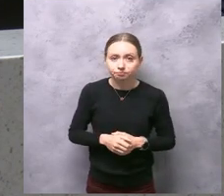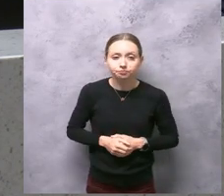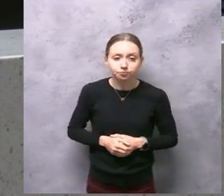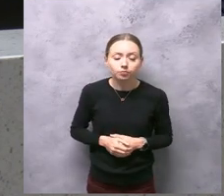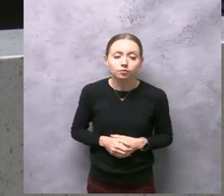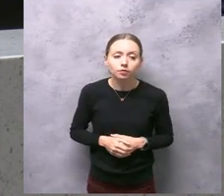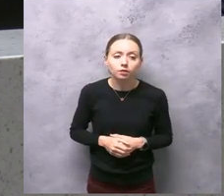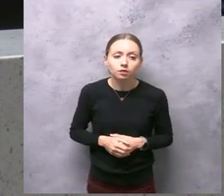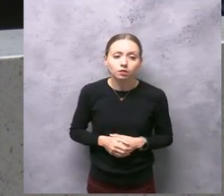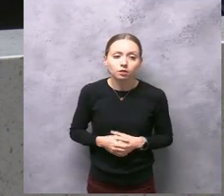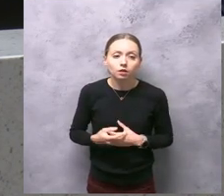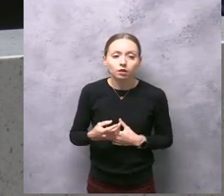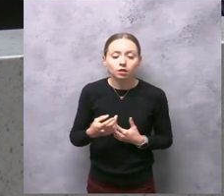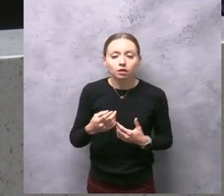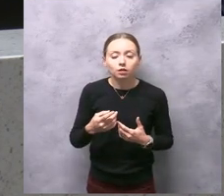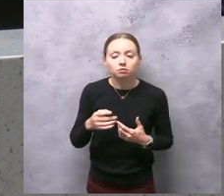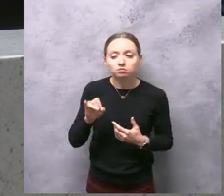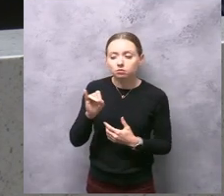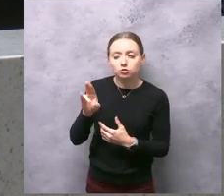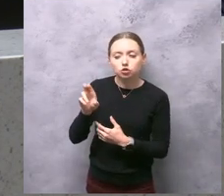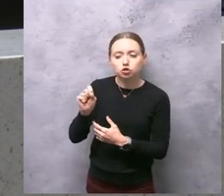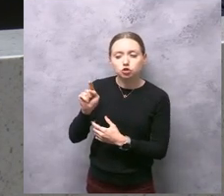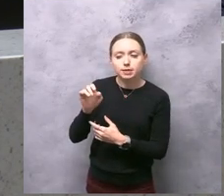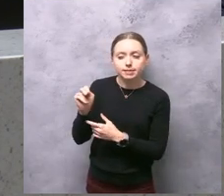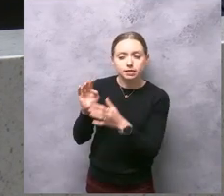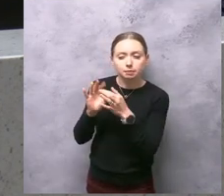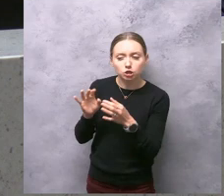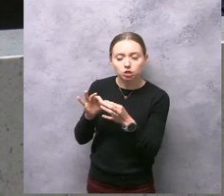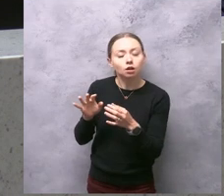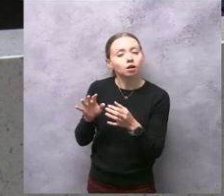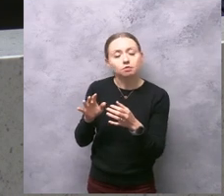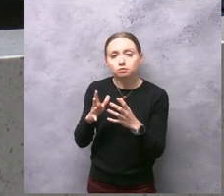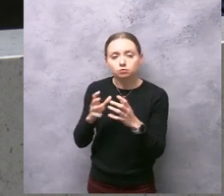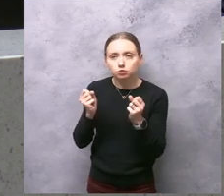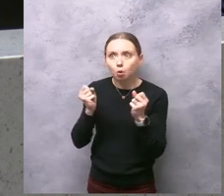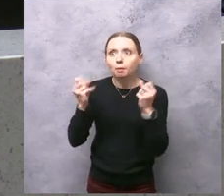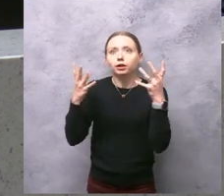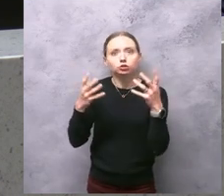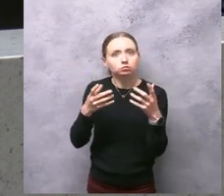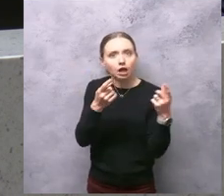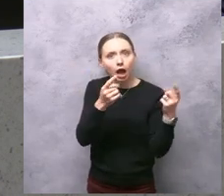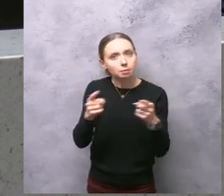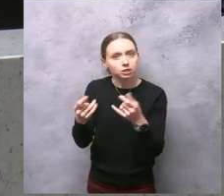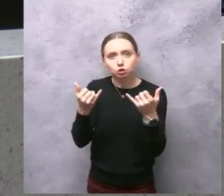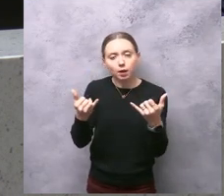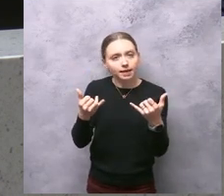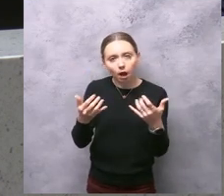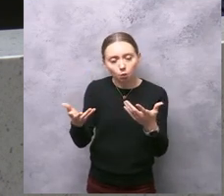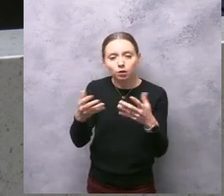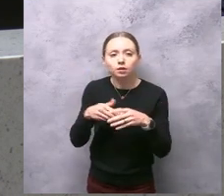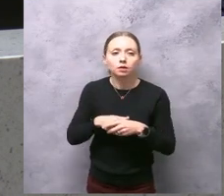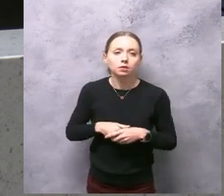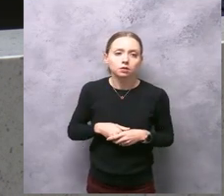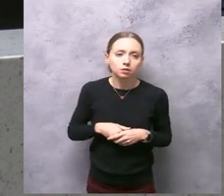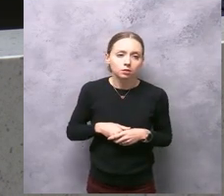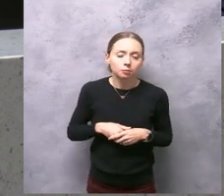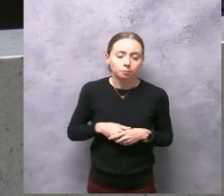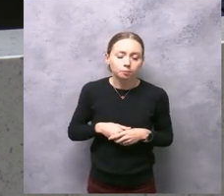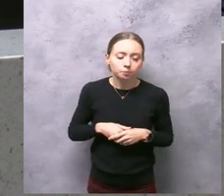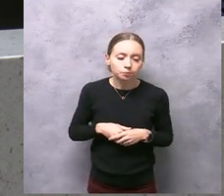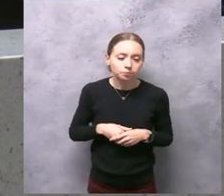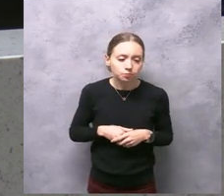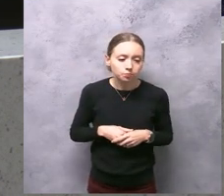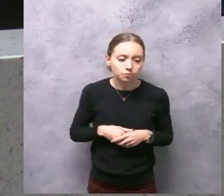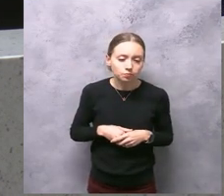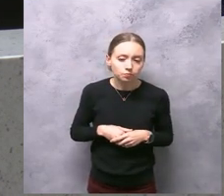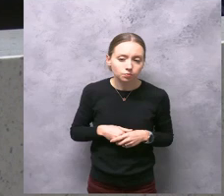we worked, you know, to Justin's point, there's so much happening right now. And so we met with